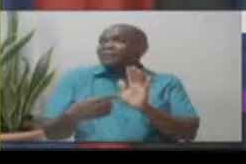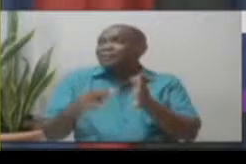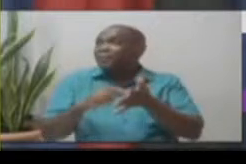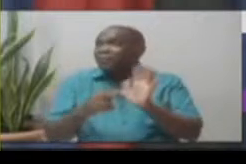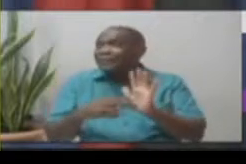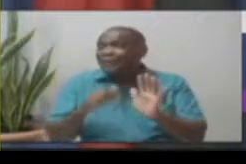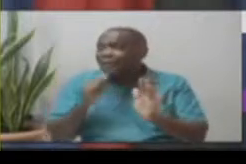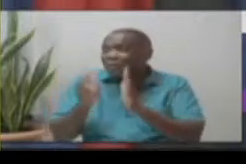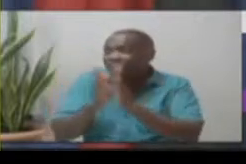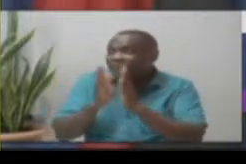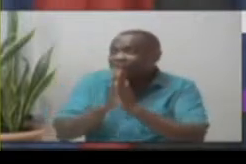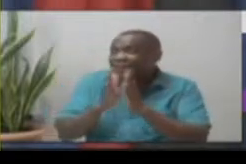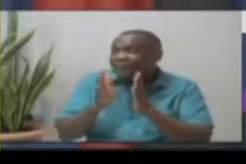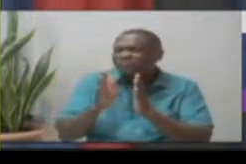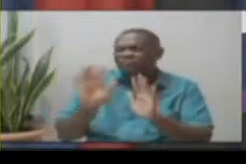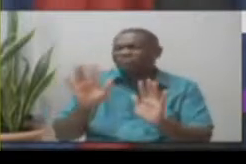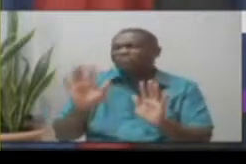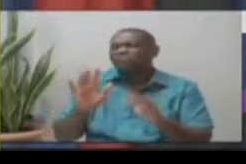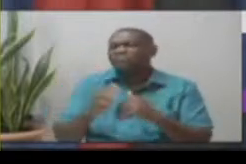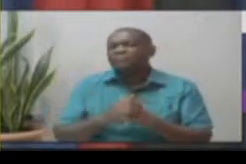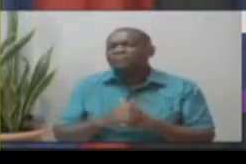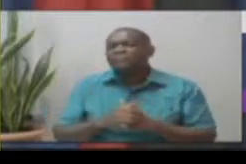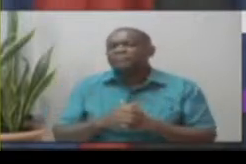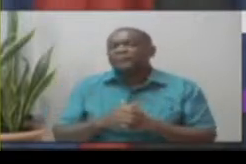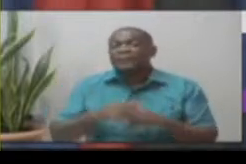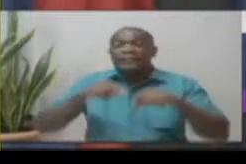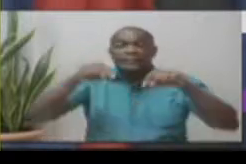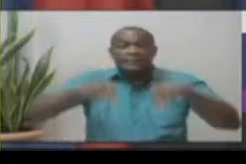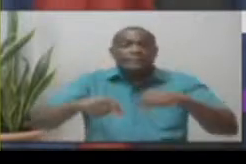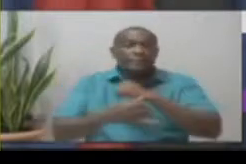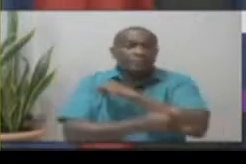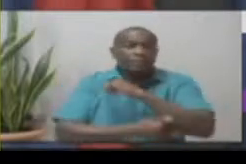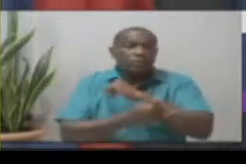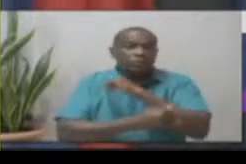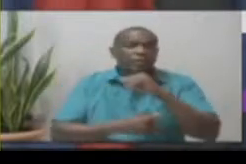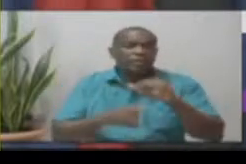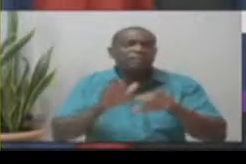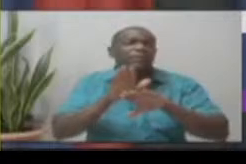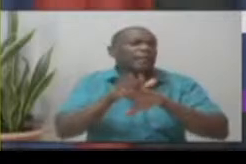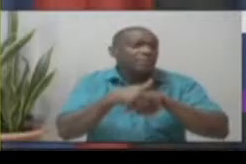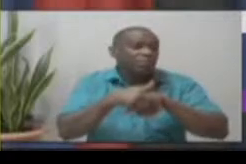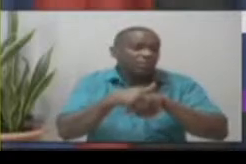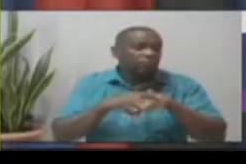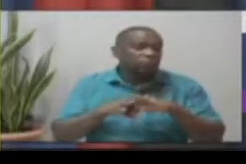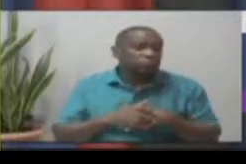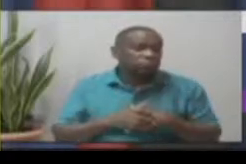pretends a lot, right? And